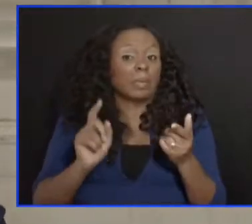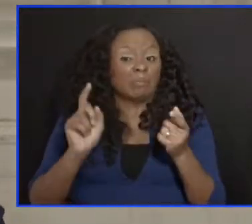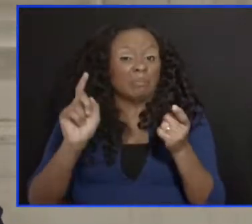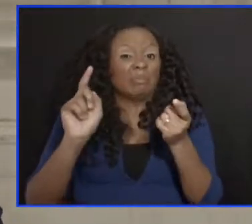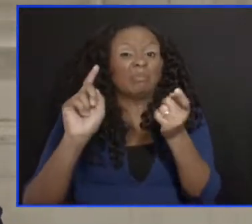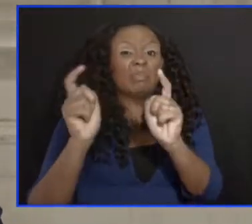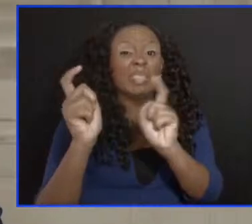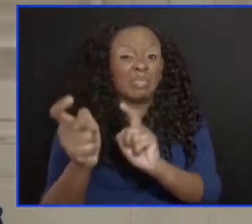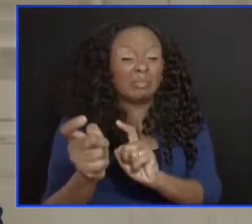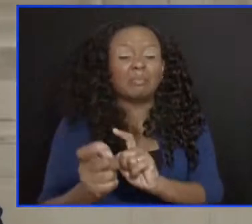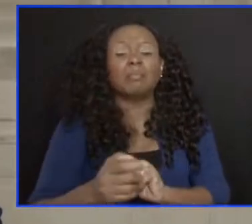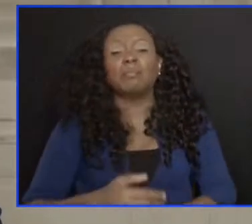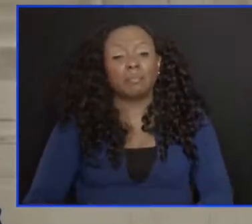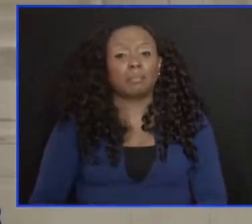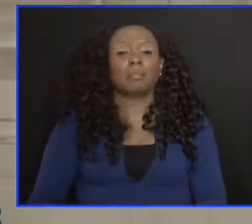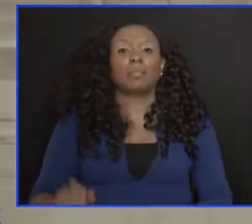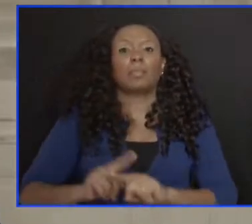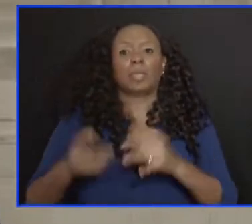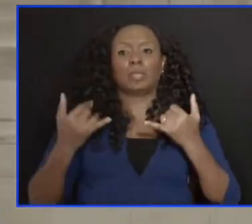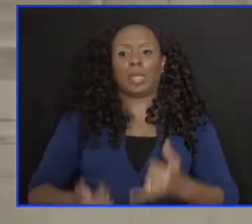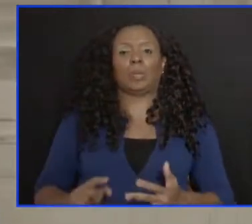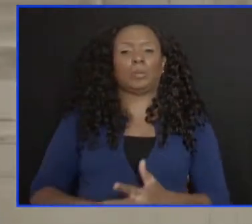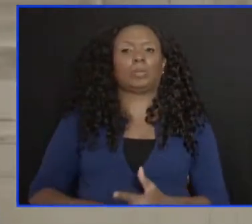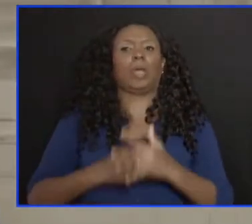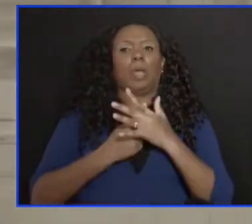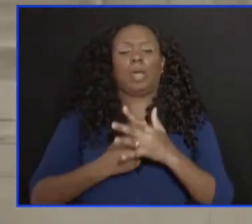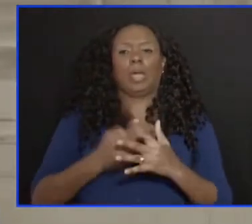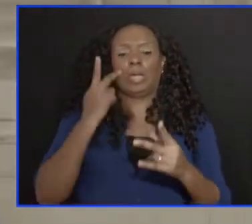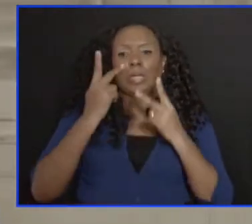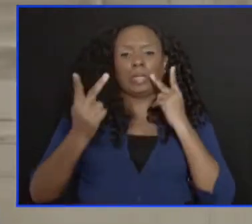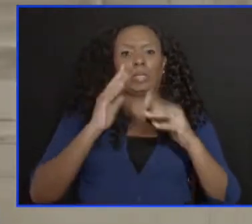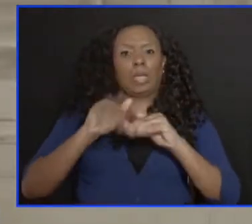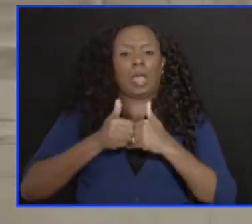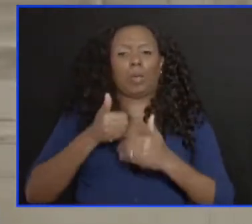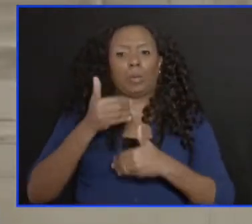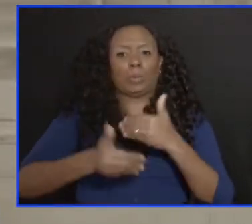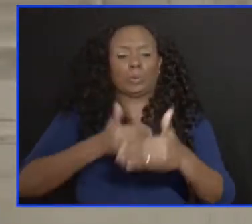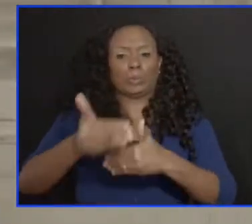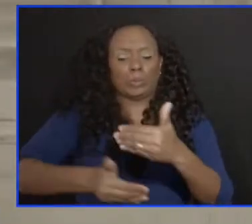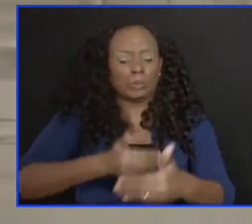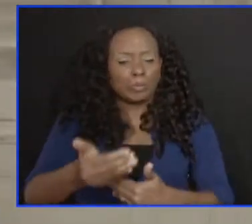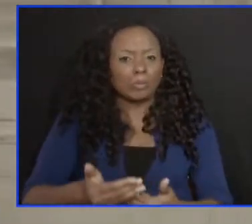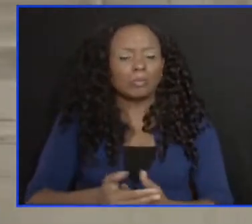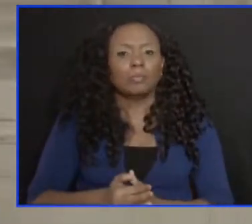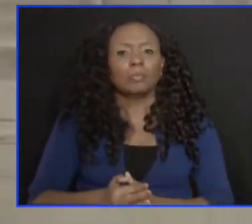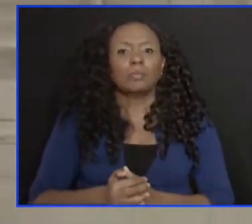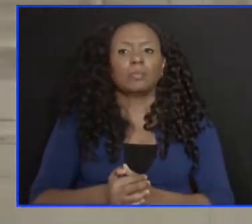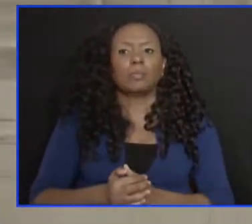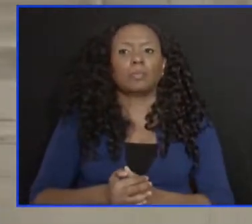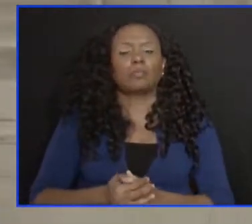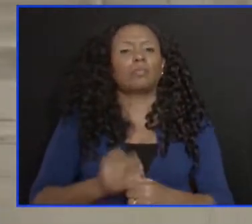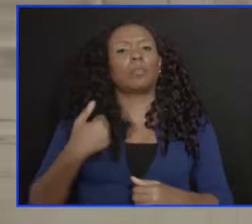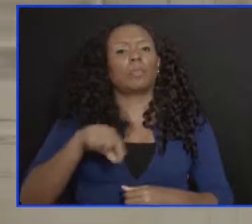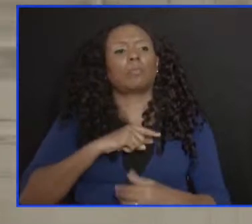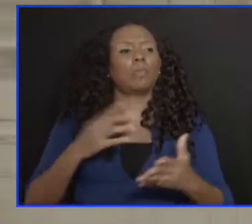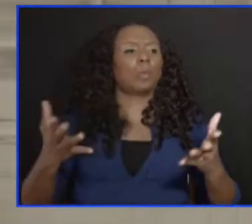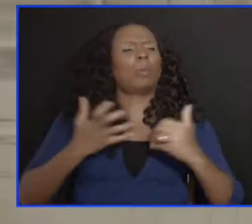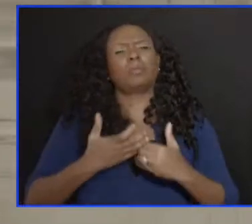David. But I think we start here, and then we see how it goes. I think the element of humanity